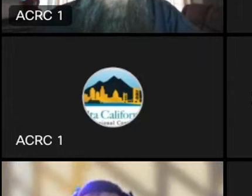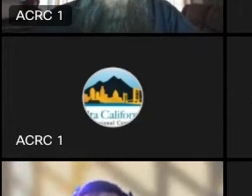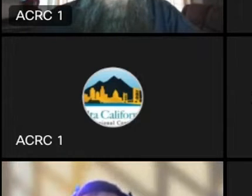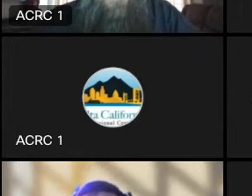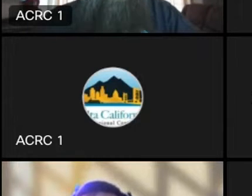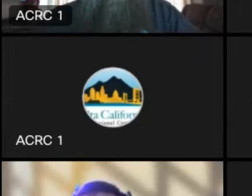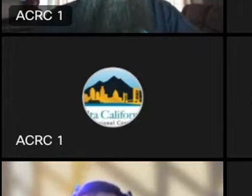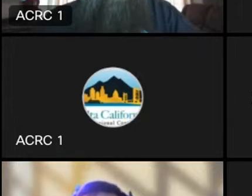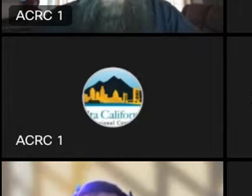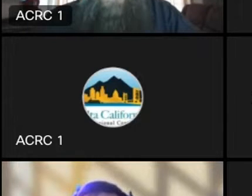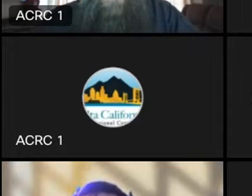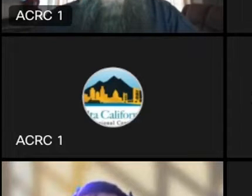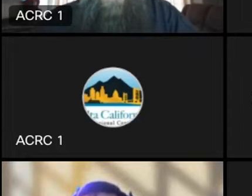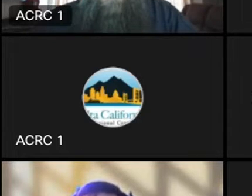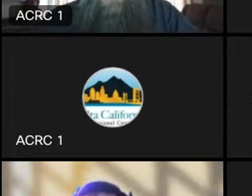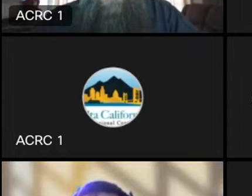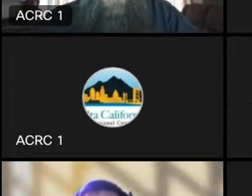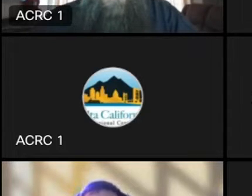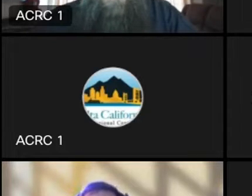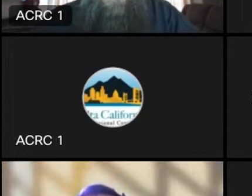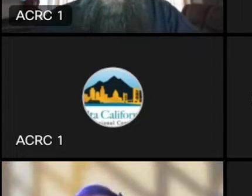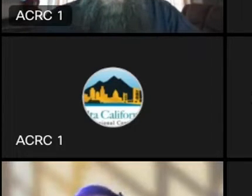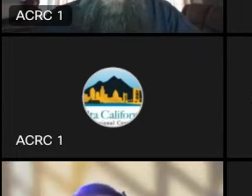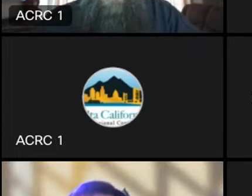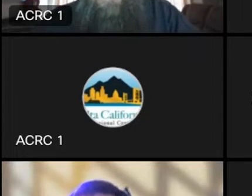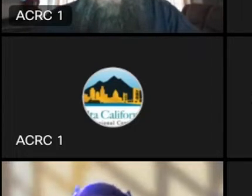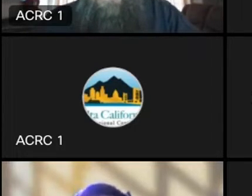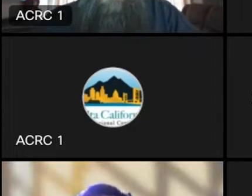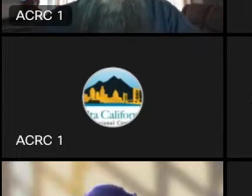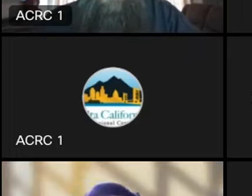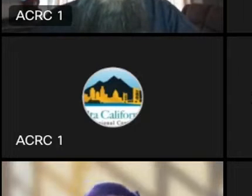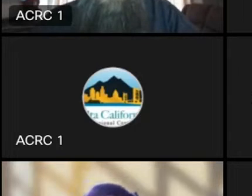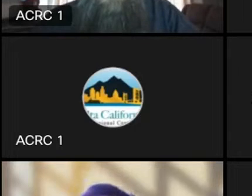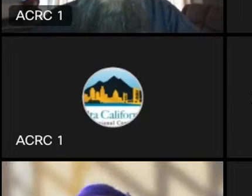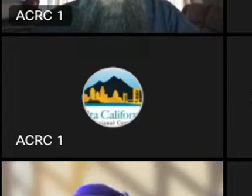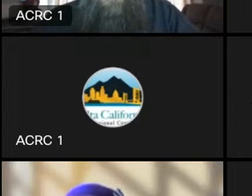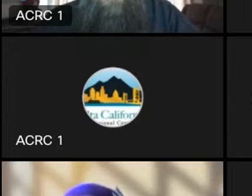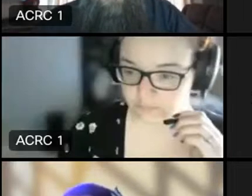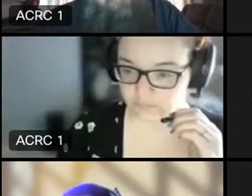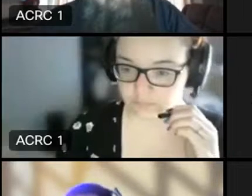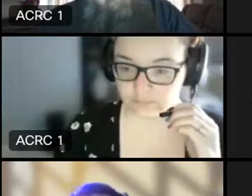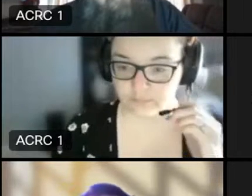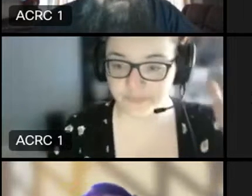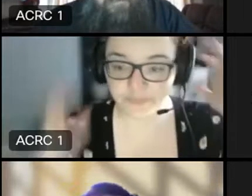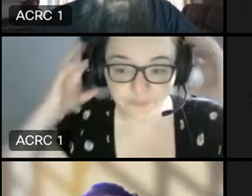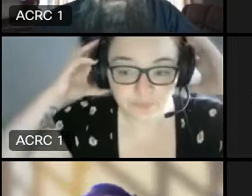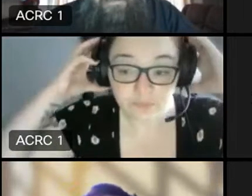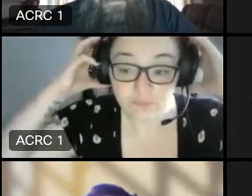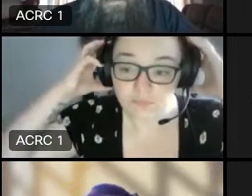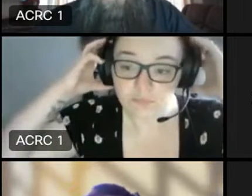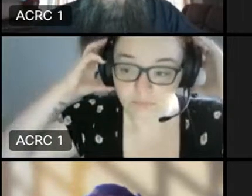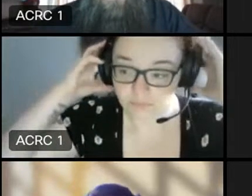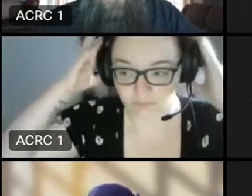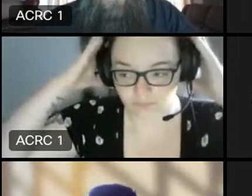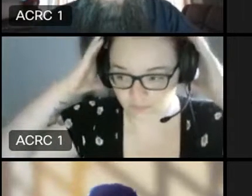like overall, dropped from like 9.3 years to like 8.3 years. And so very, very certainly